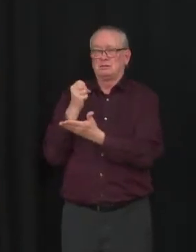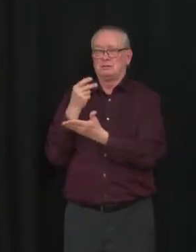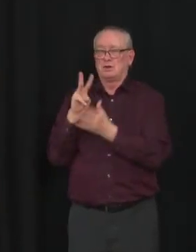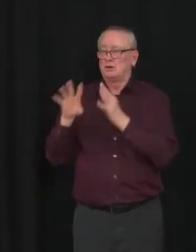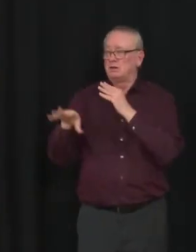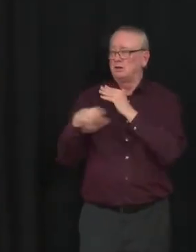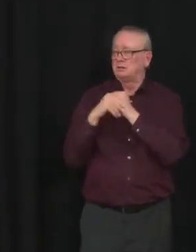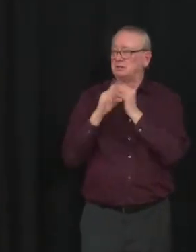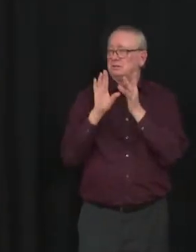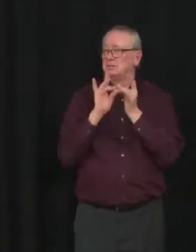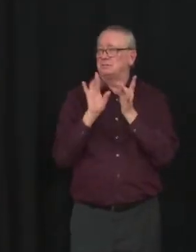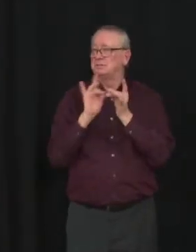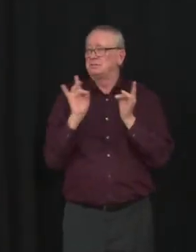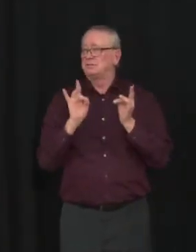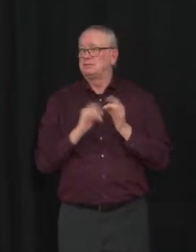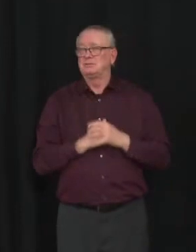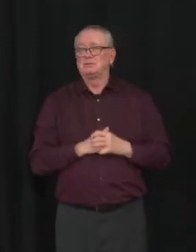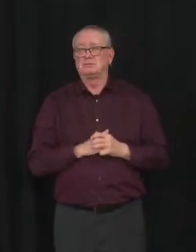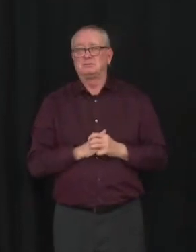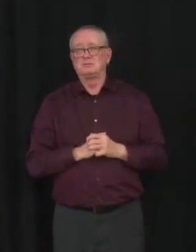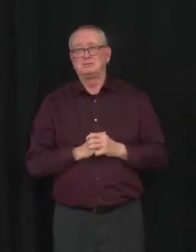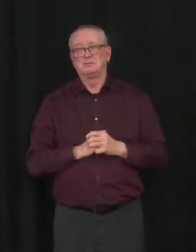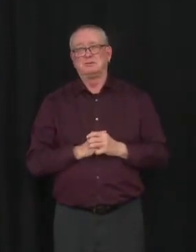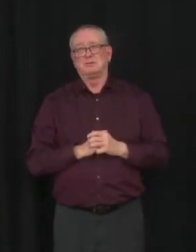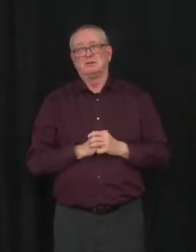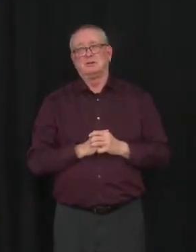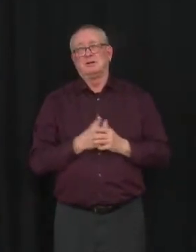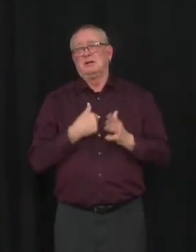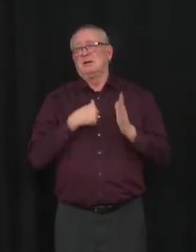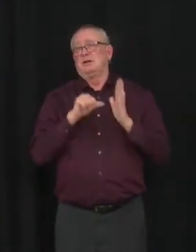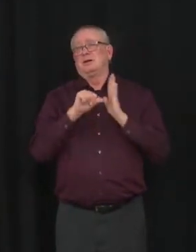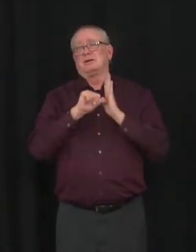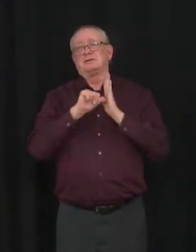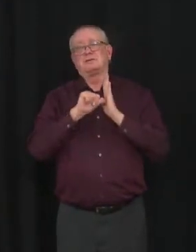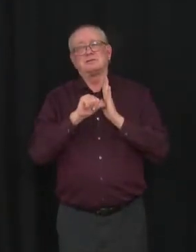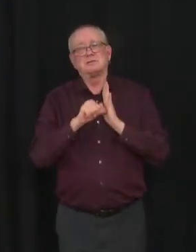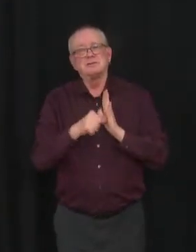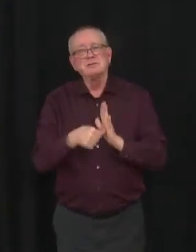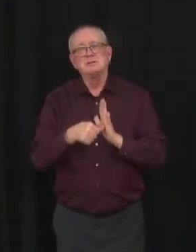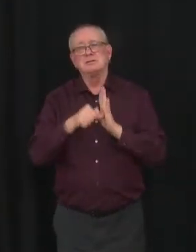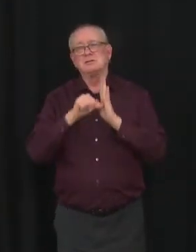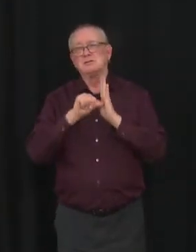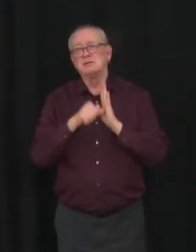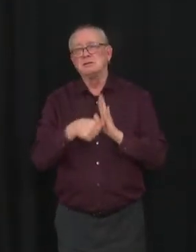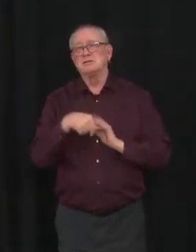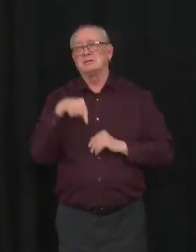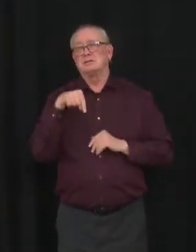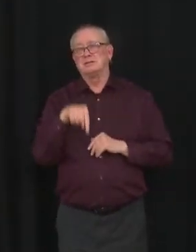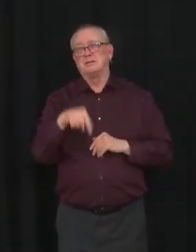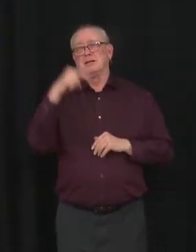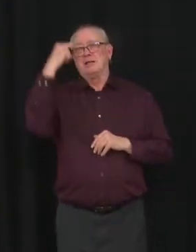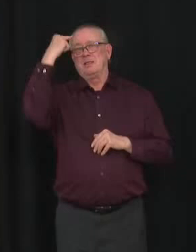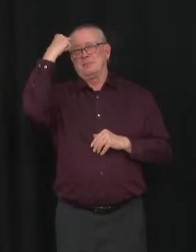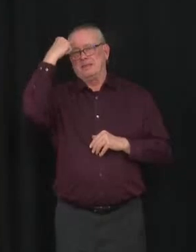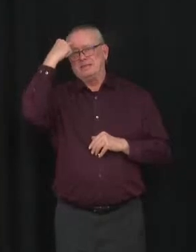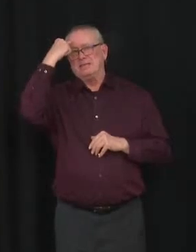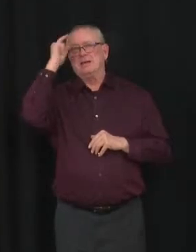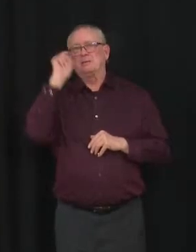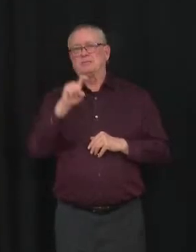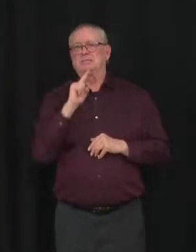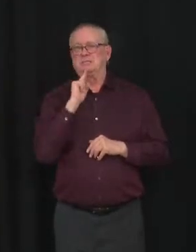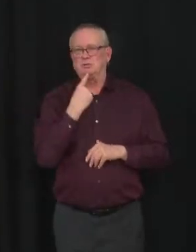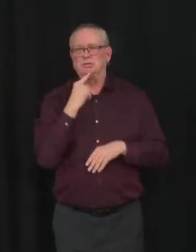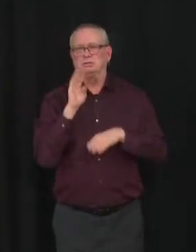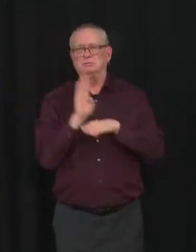I would just reiterate that it is so critical to take this seriously right now. This is the time that we have to make a difference,